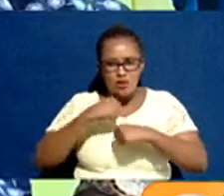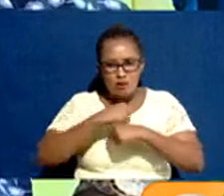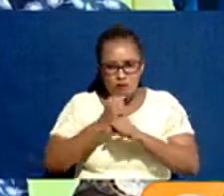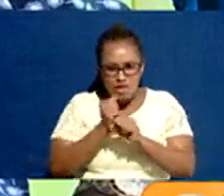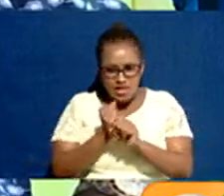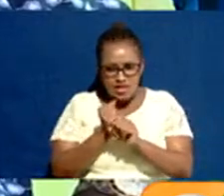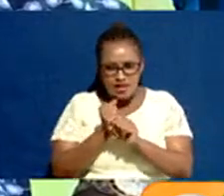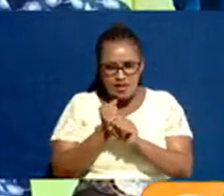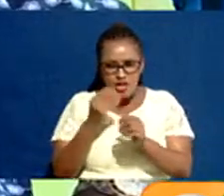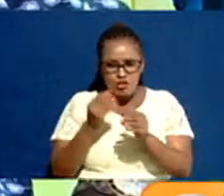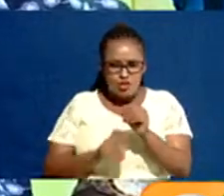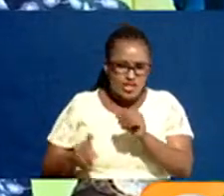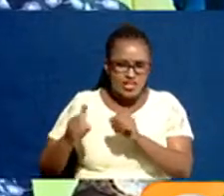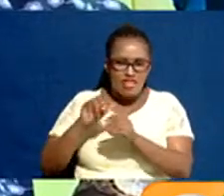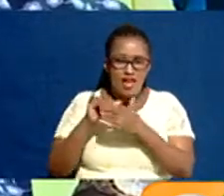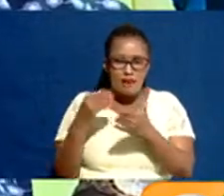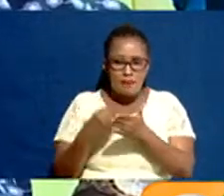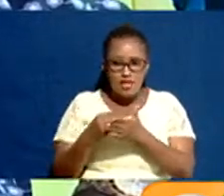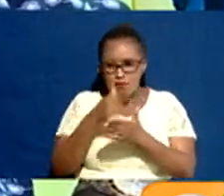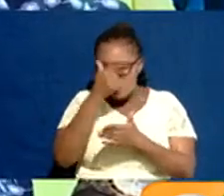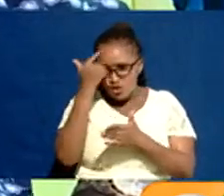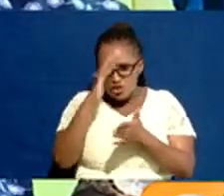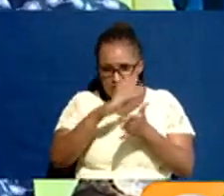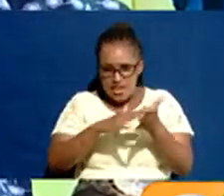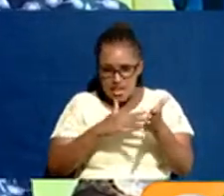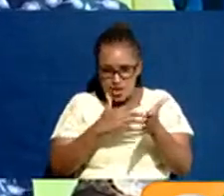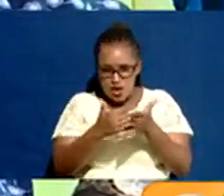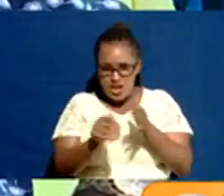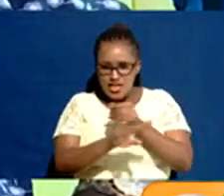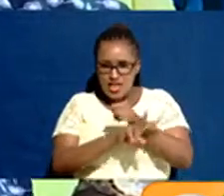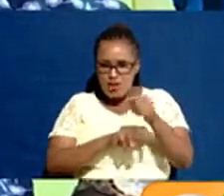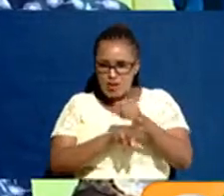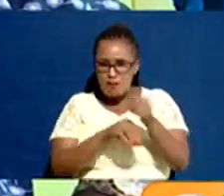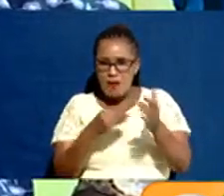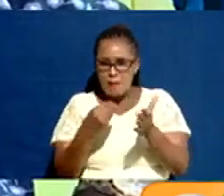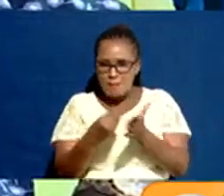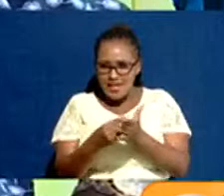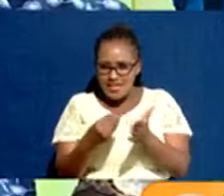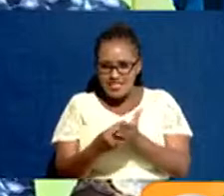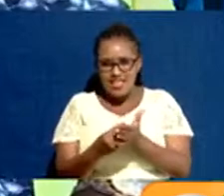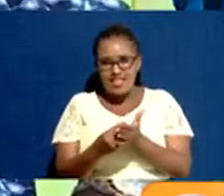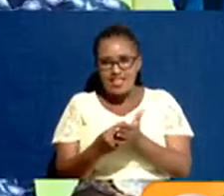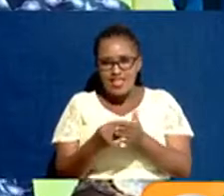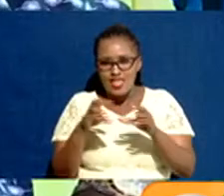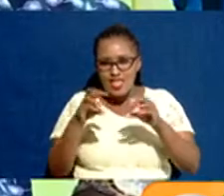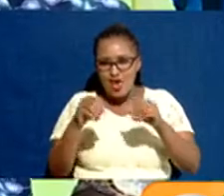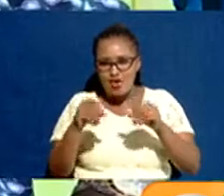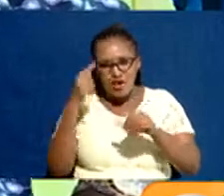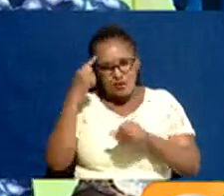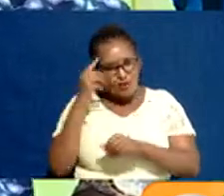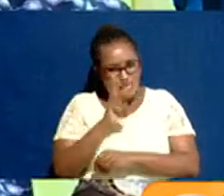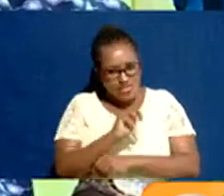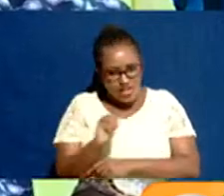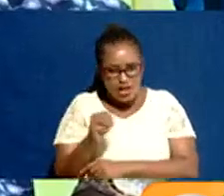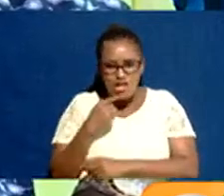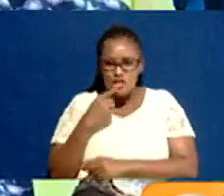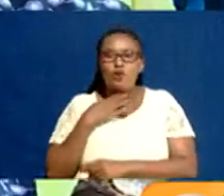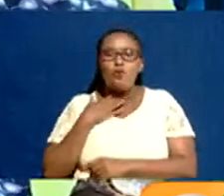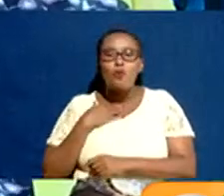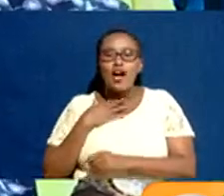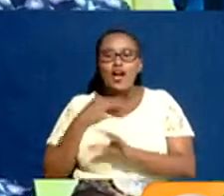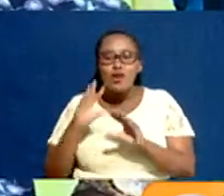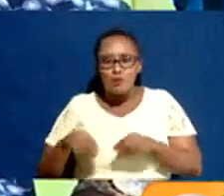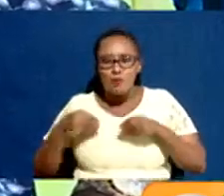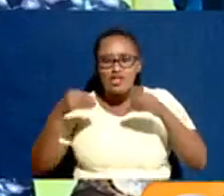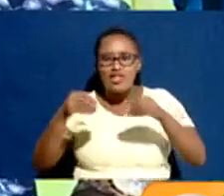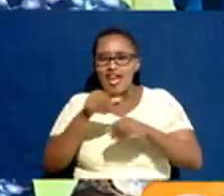subsidy is because the network of stealing that money for Unga subsidy belongs to them. So they want us to release another